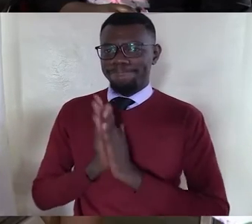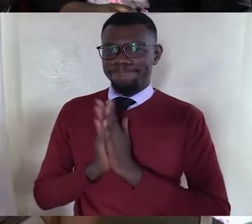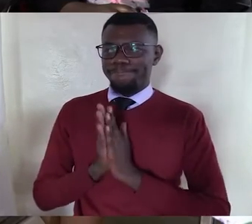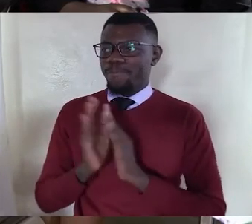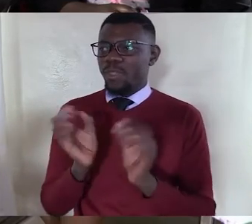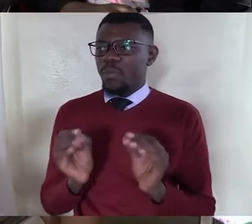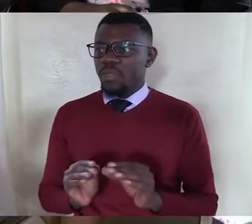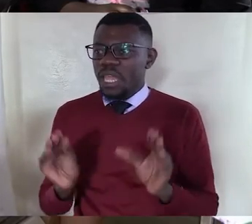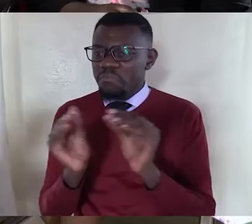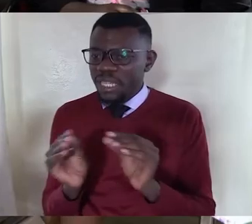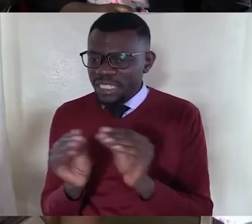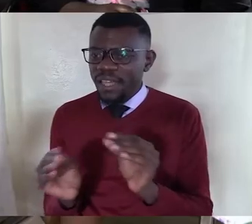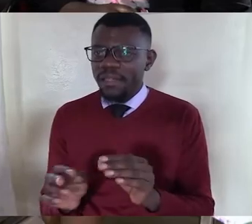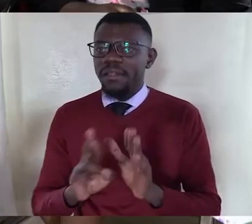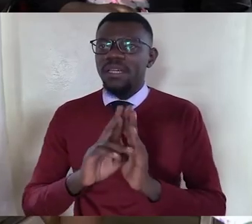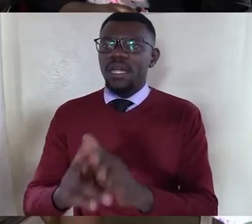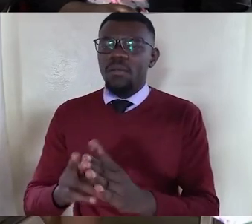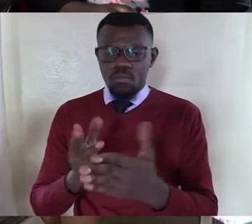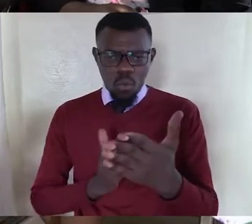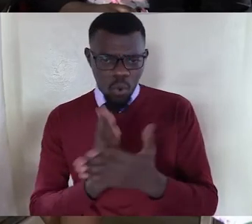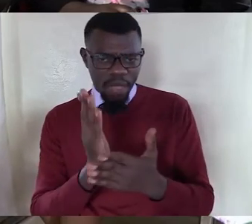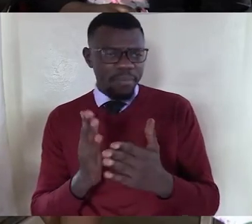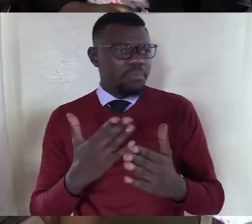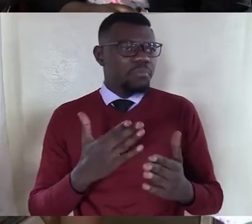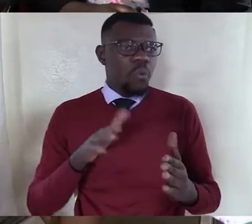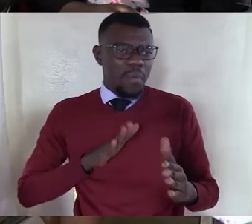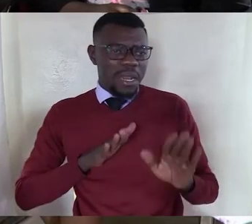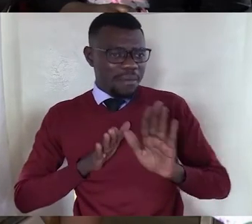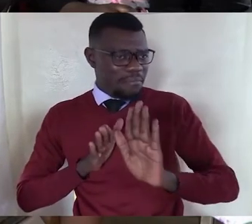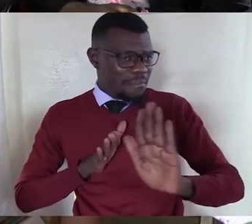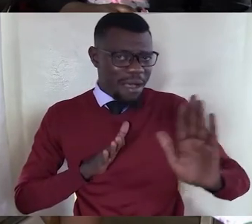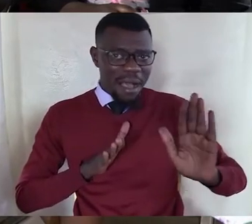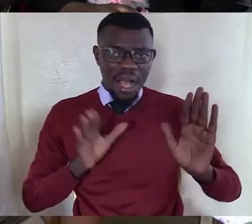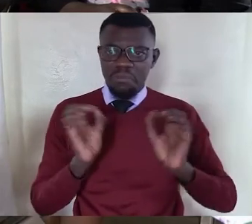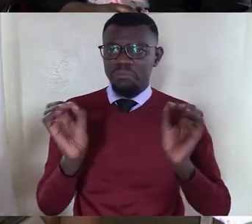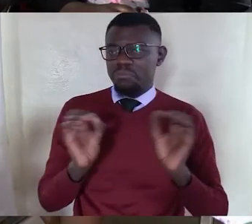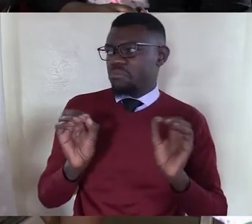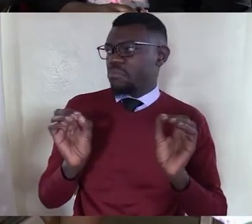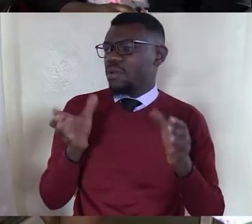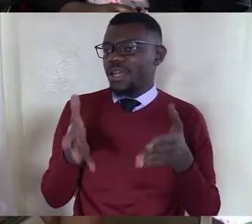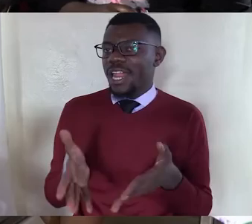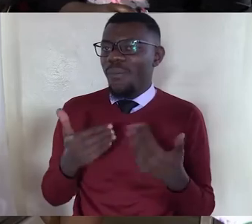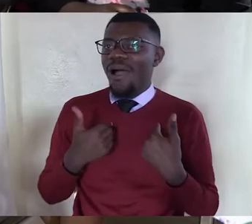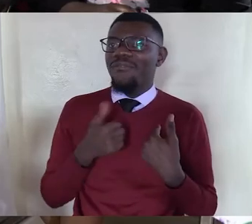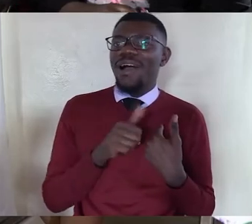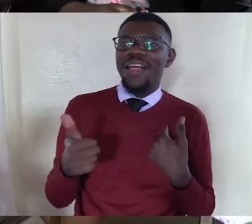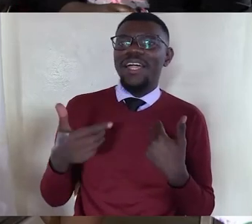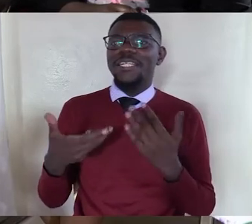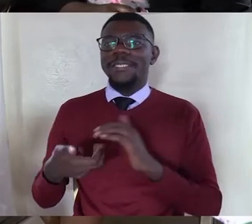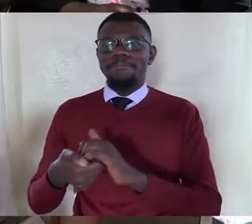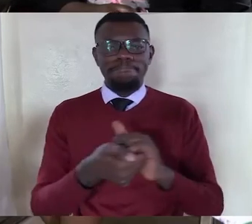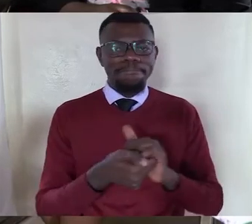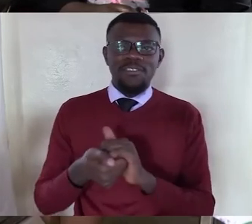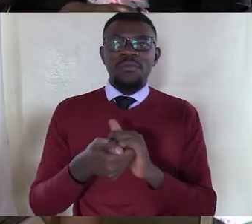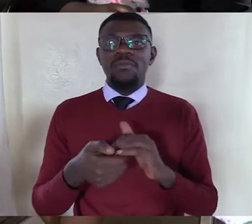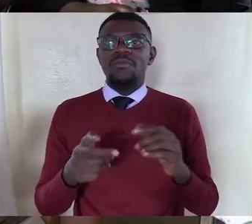to raise our voices, given that, including internationally, when Jackie talks about, you know, being